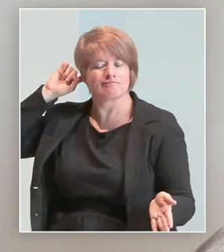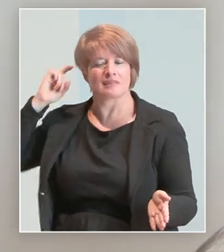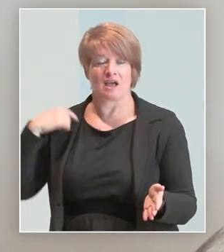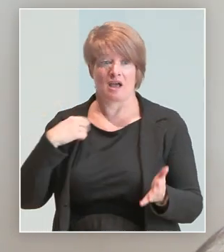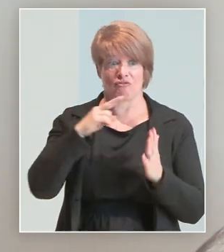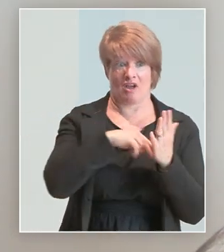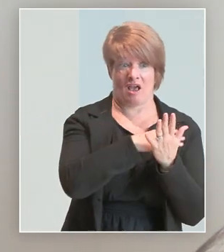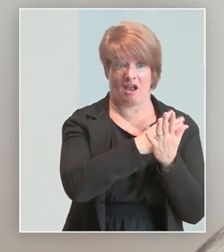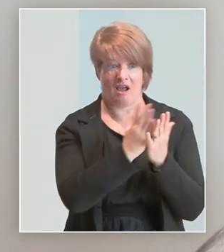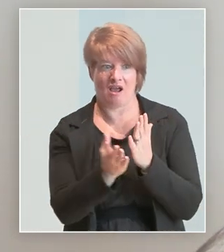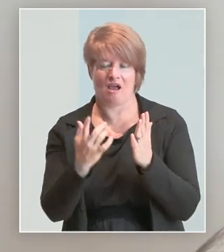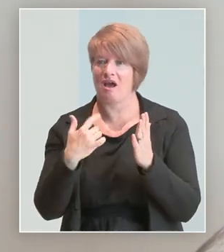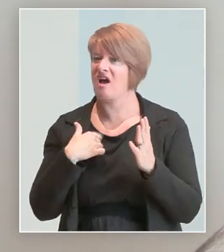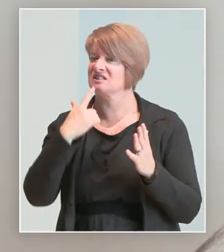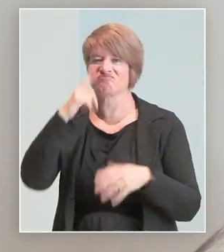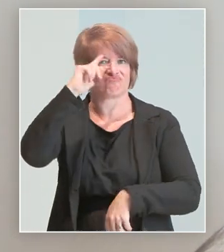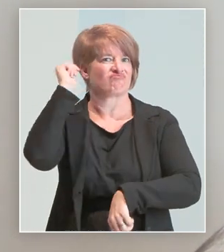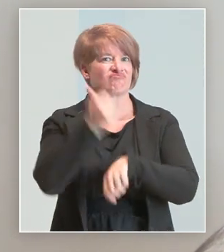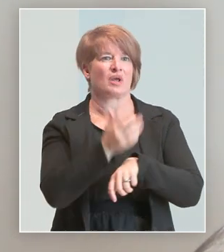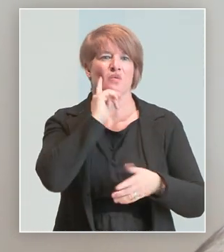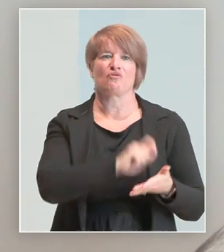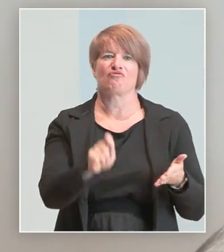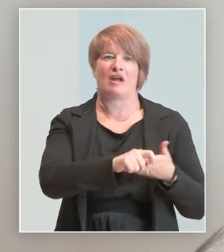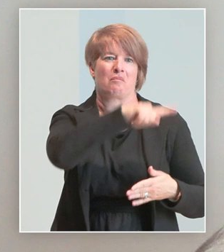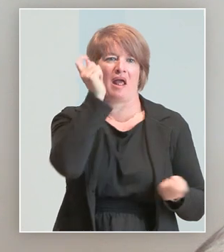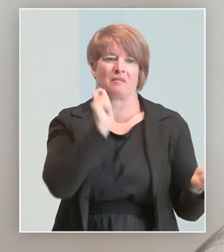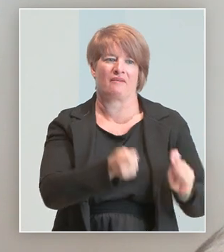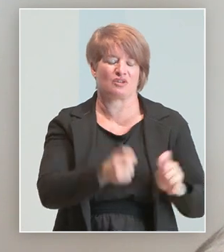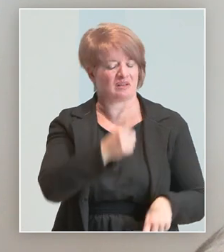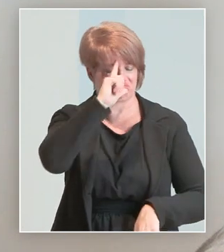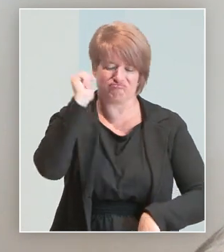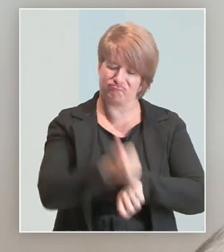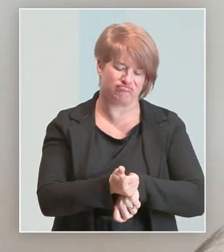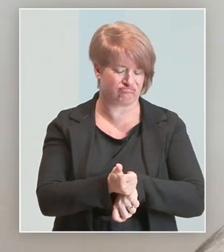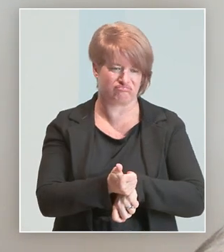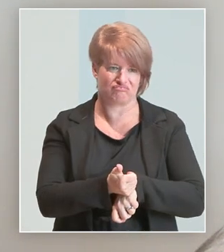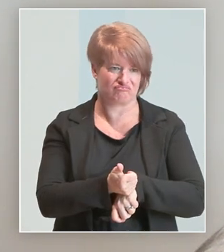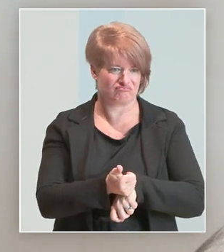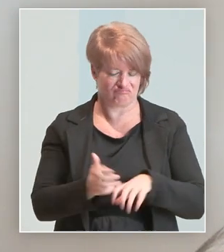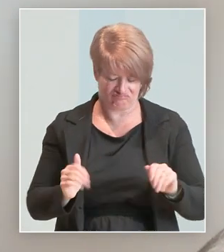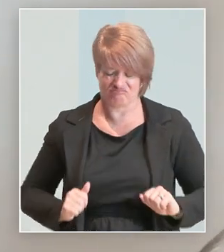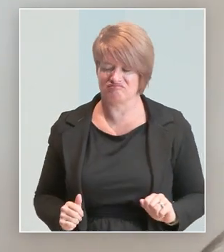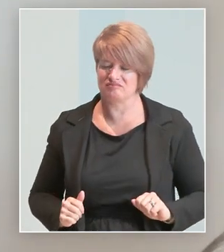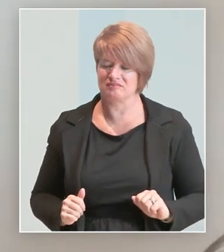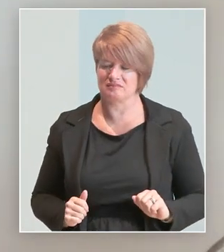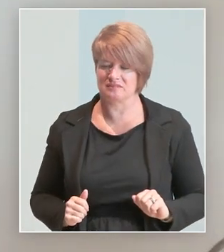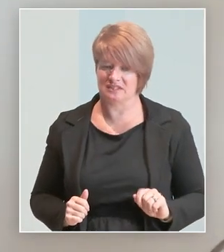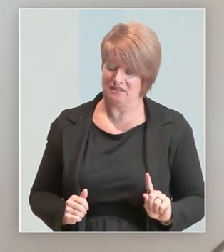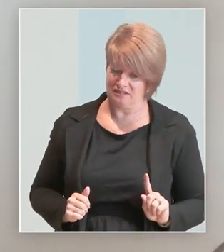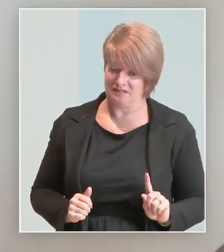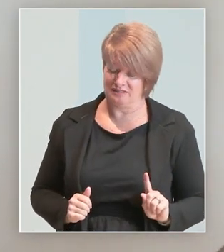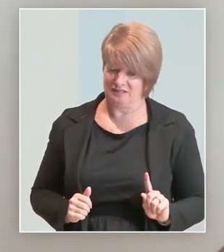was intent on writing Black Metamorphosis with such a certainty, ignoring this response to my declaration,